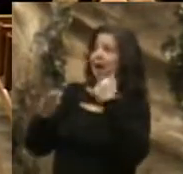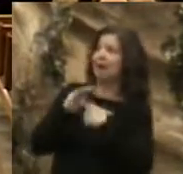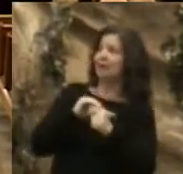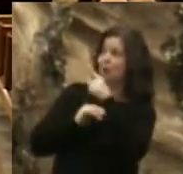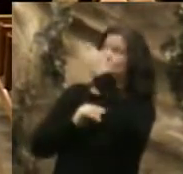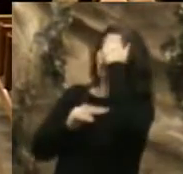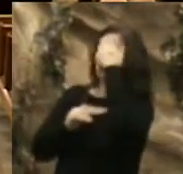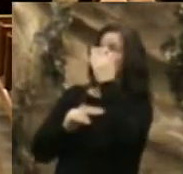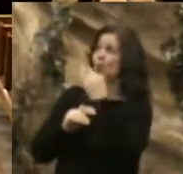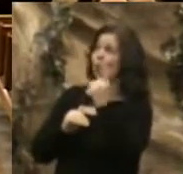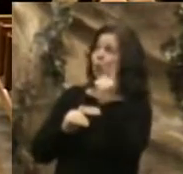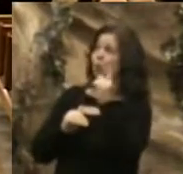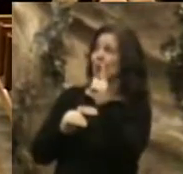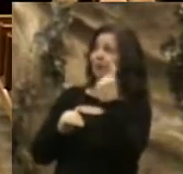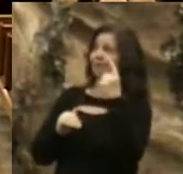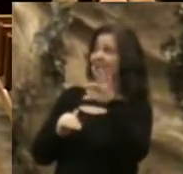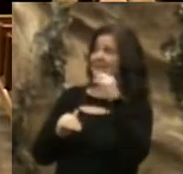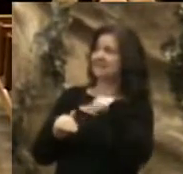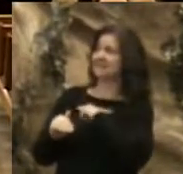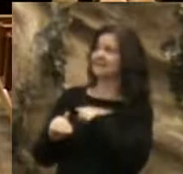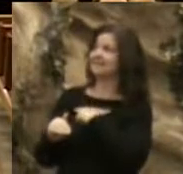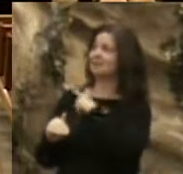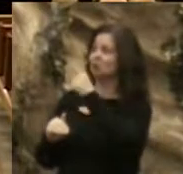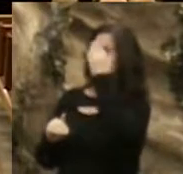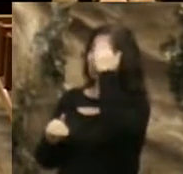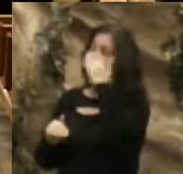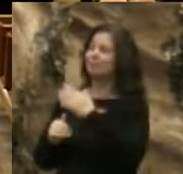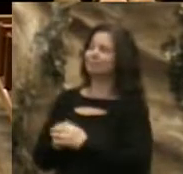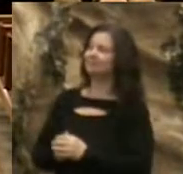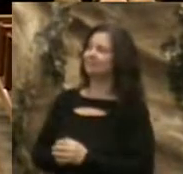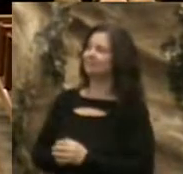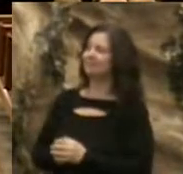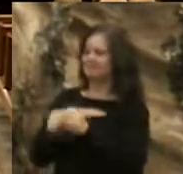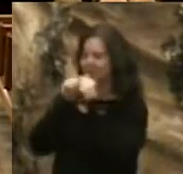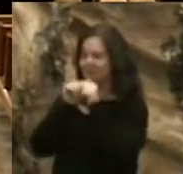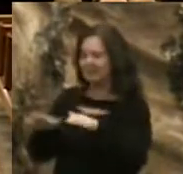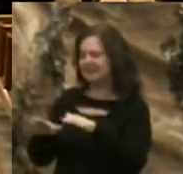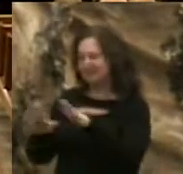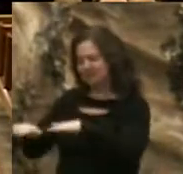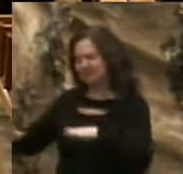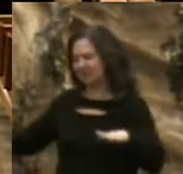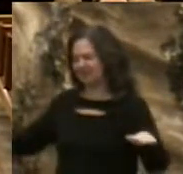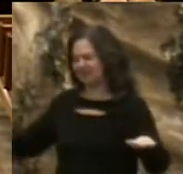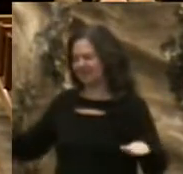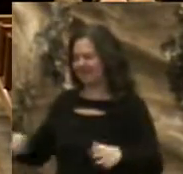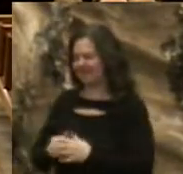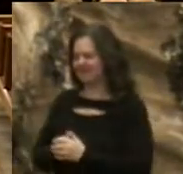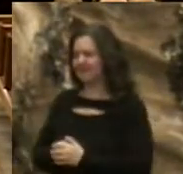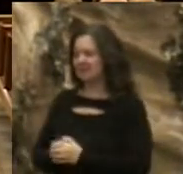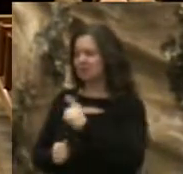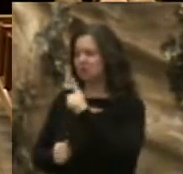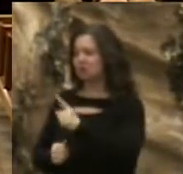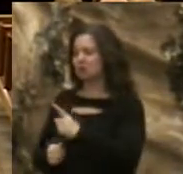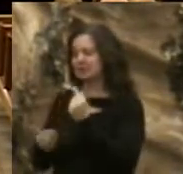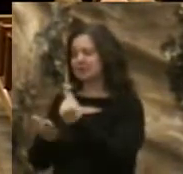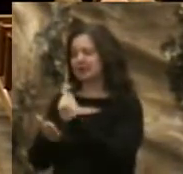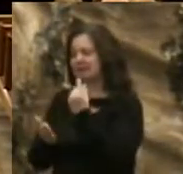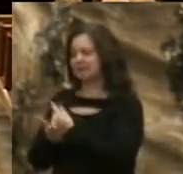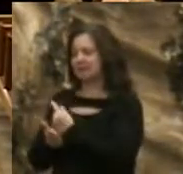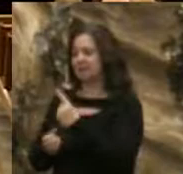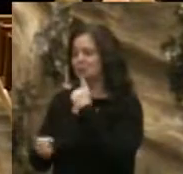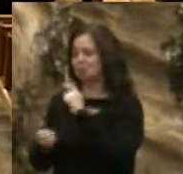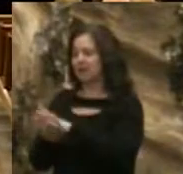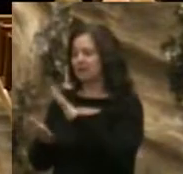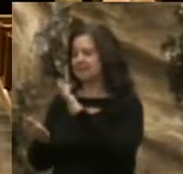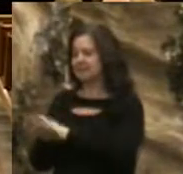we're at, and you know how to get to us. Bless these children with this truth, in this gospel, in this grace, in Christ's